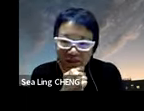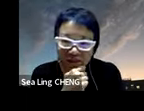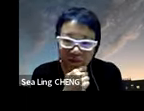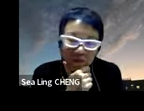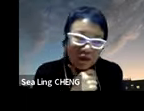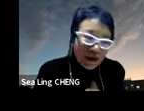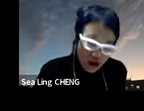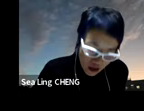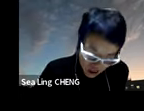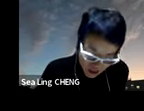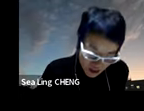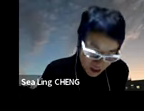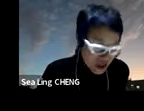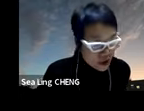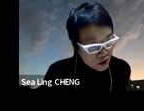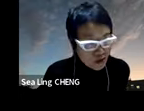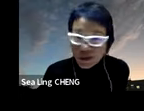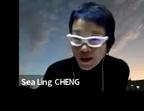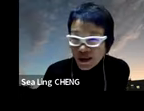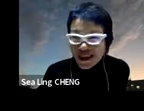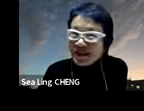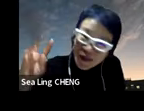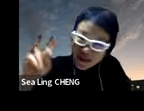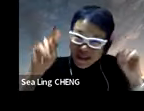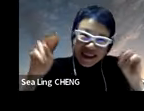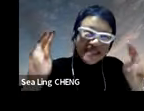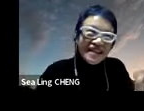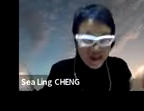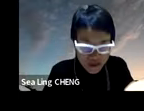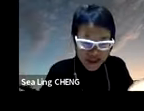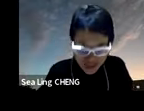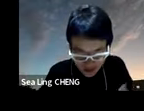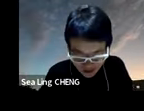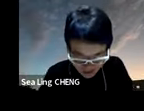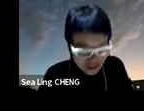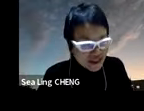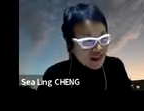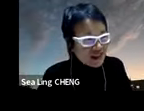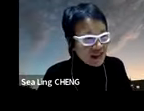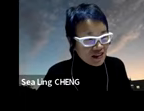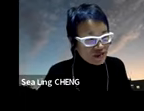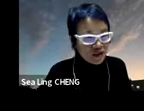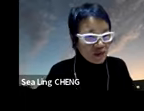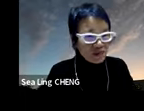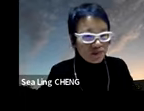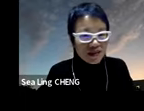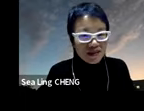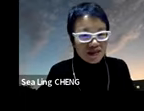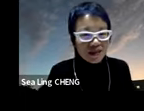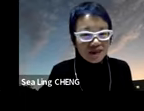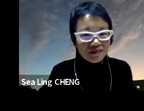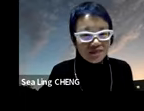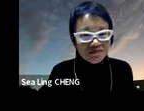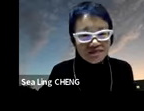life, of these middle-aged, boring women that have not